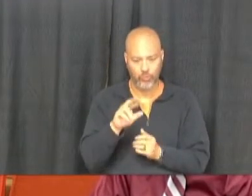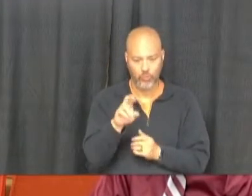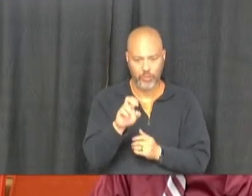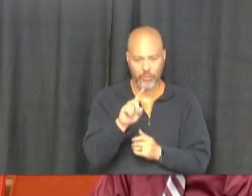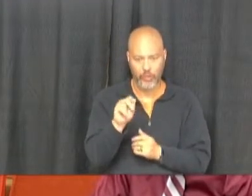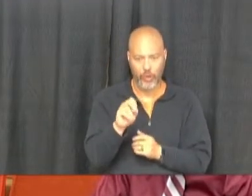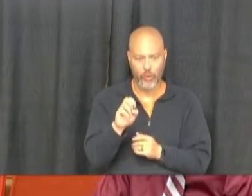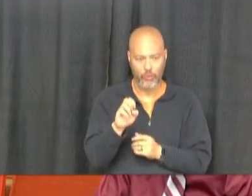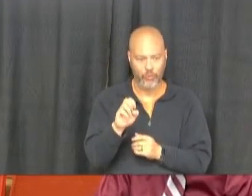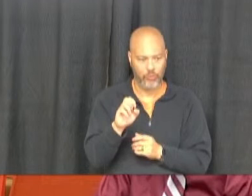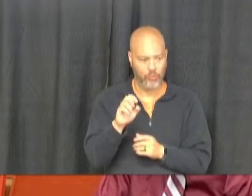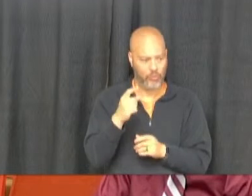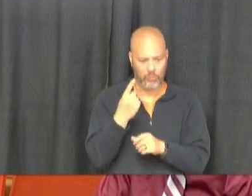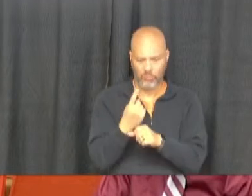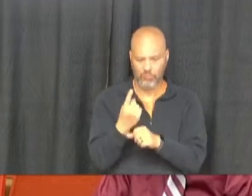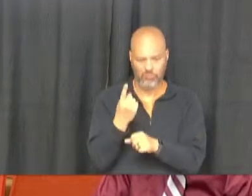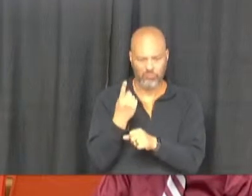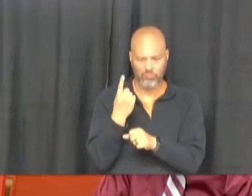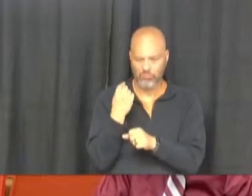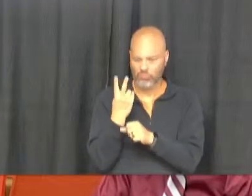city about a year or two ago.